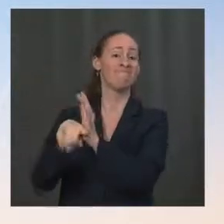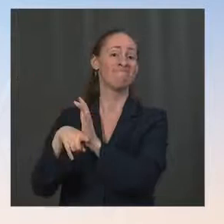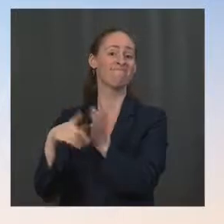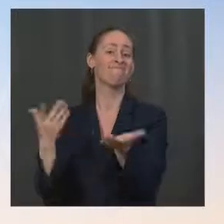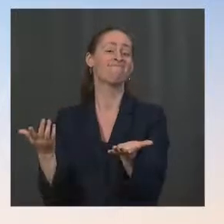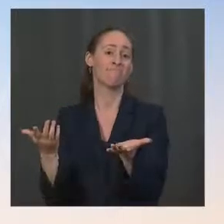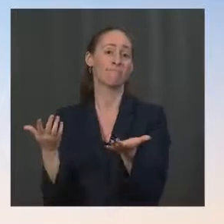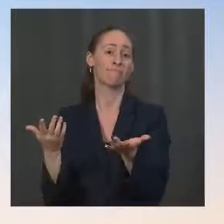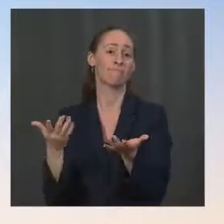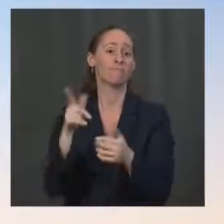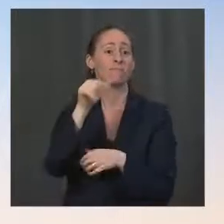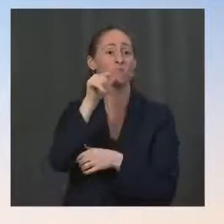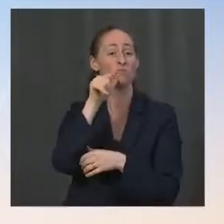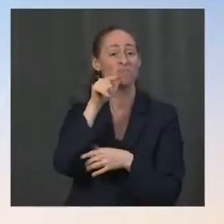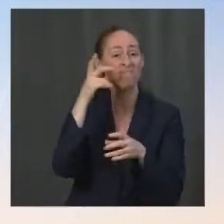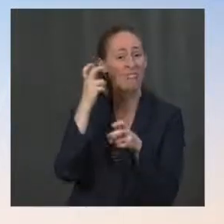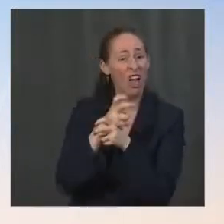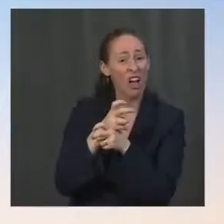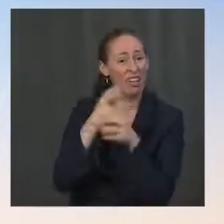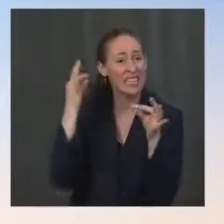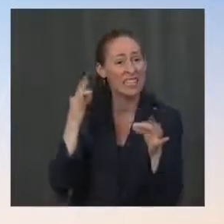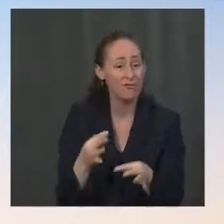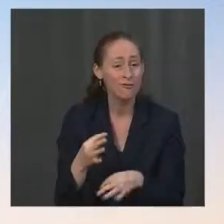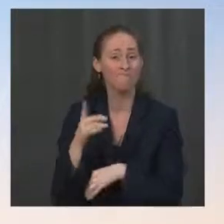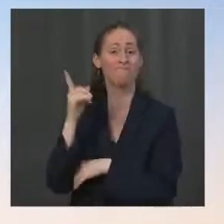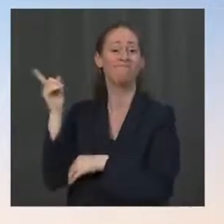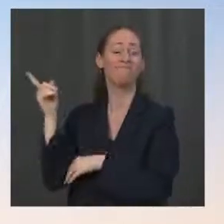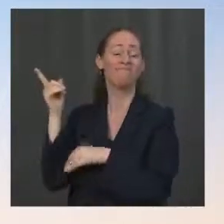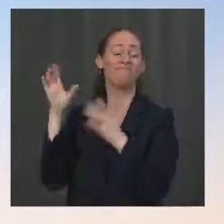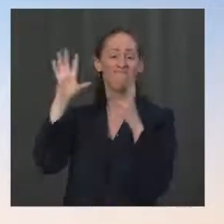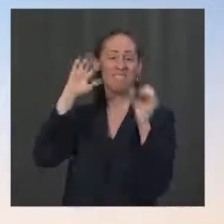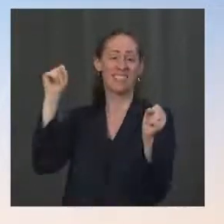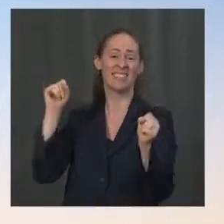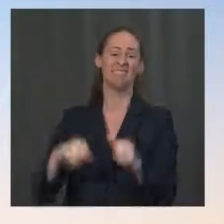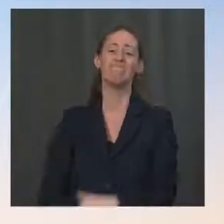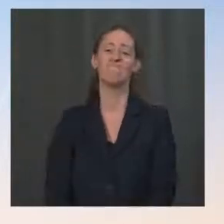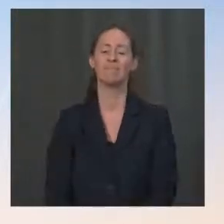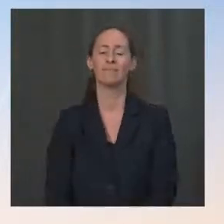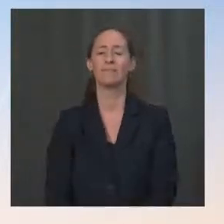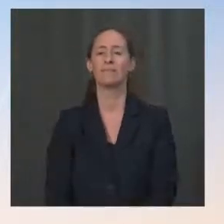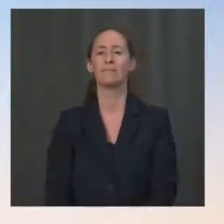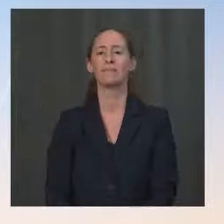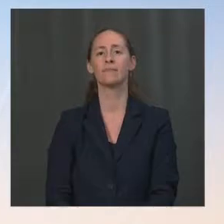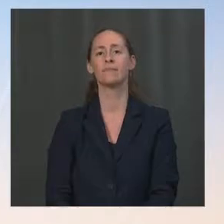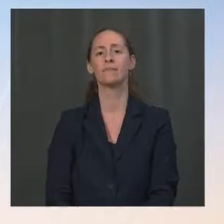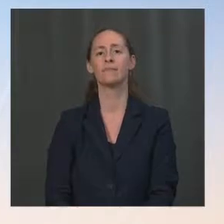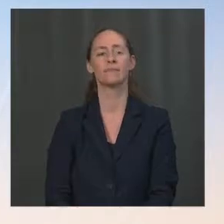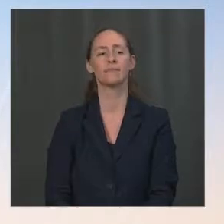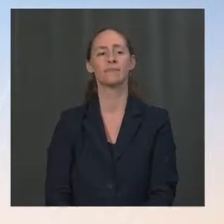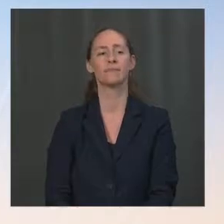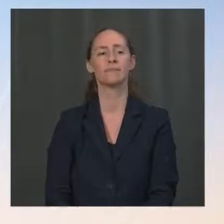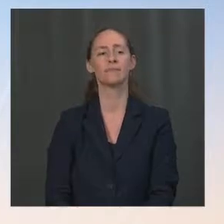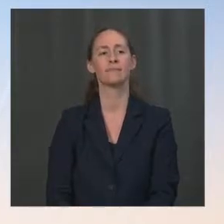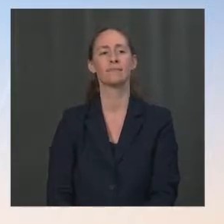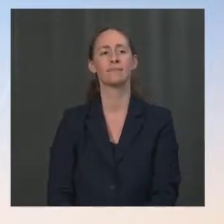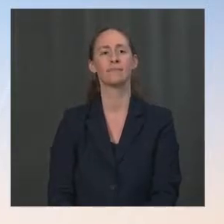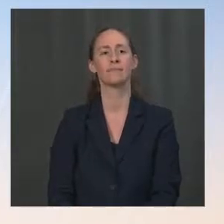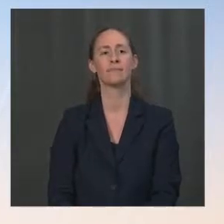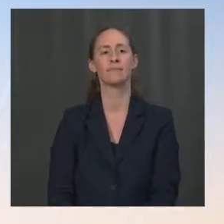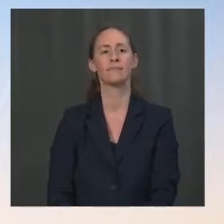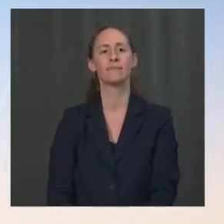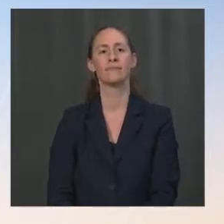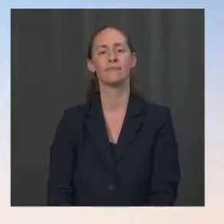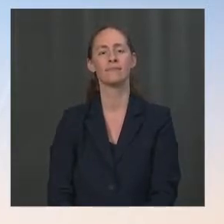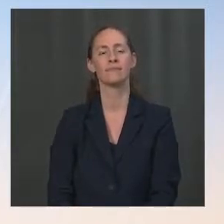commander-in-chief, and that was the larger point I was trying to make. Go ahead. Thank you, Jen. Can you tell Sorry, us Samantha. can you